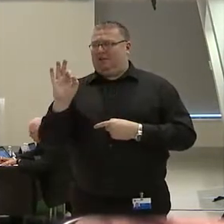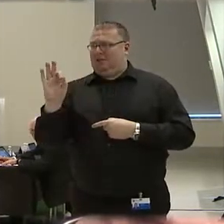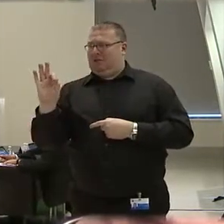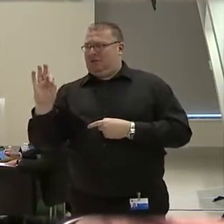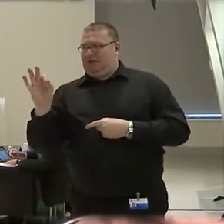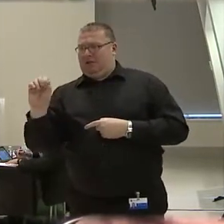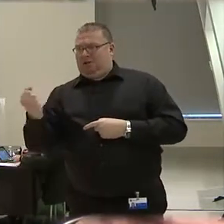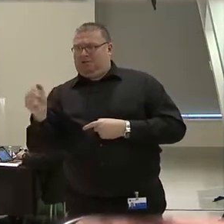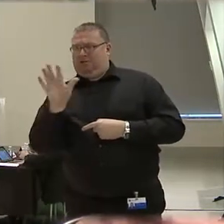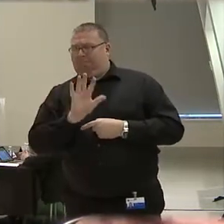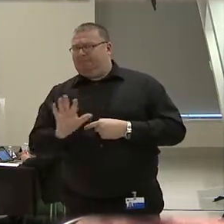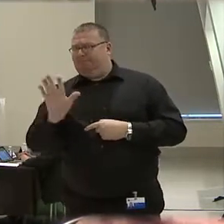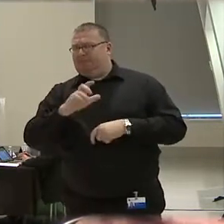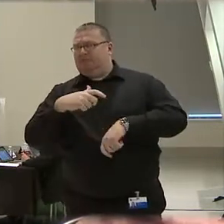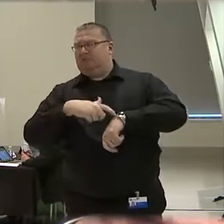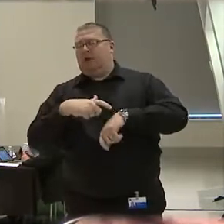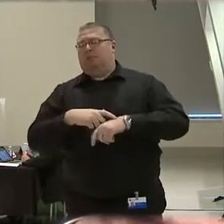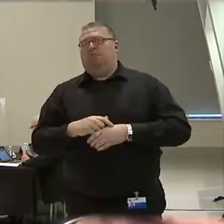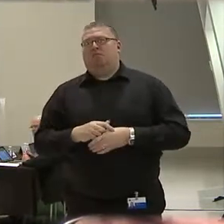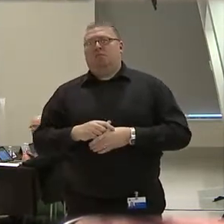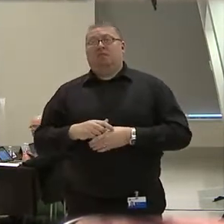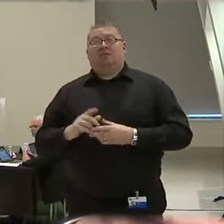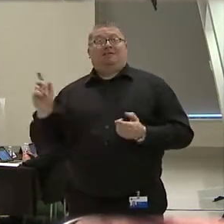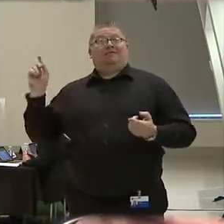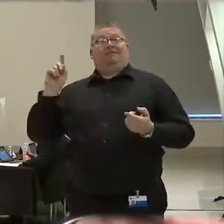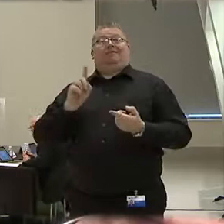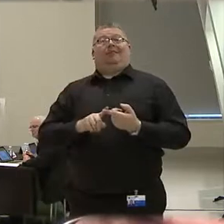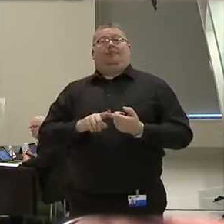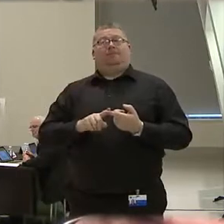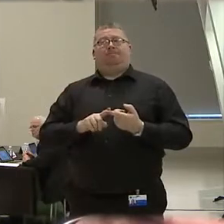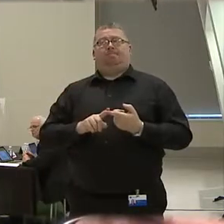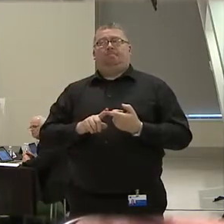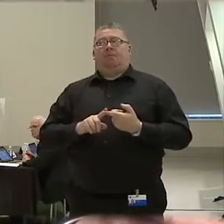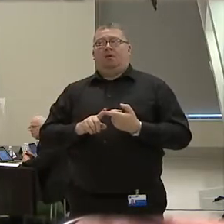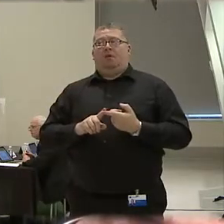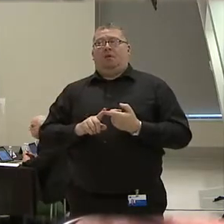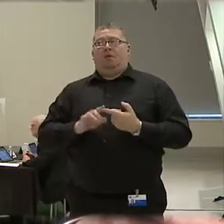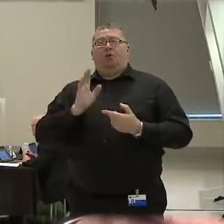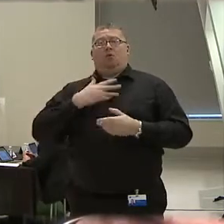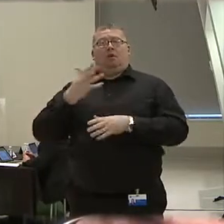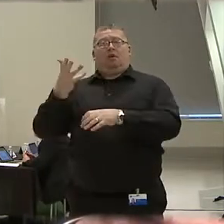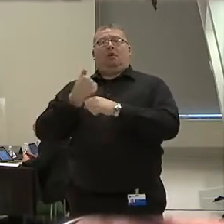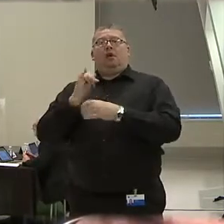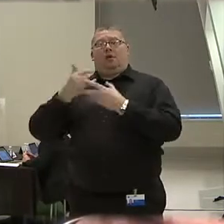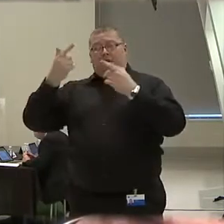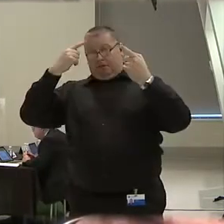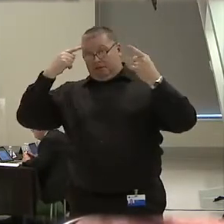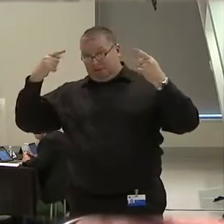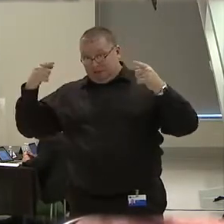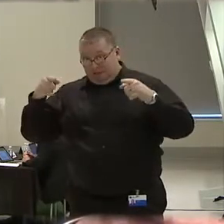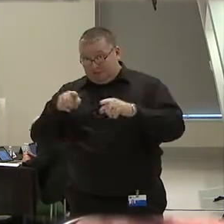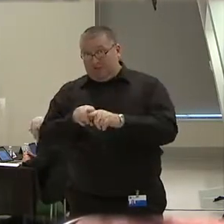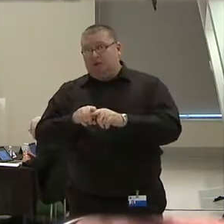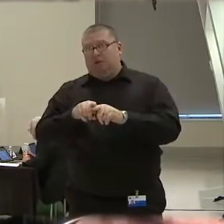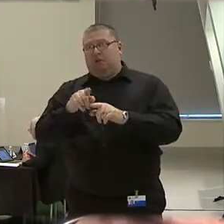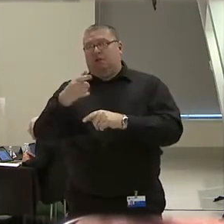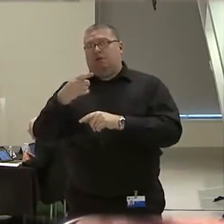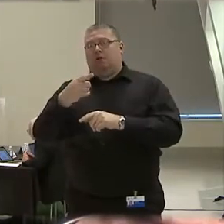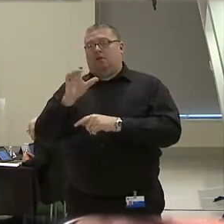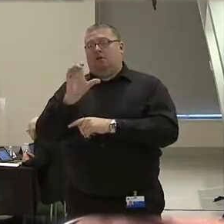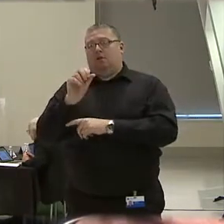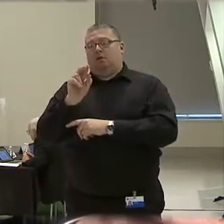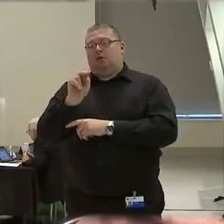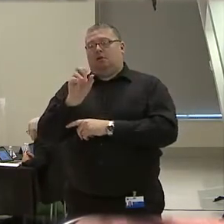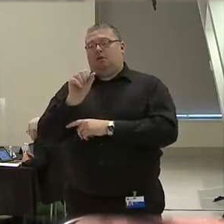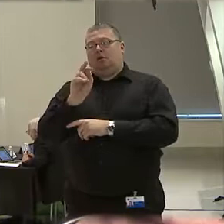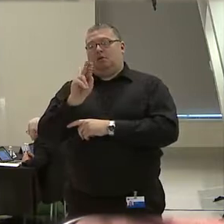And until it was aided by the consent decree, which gave a mandate that